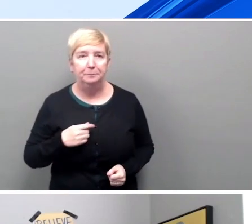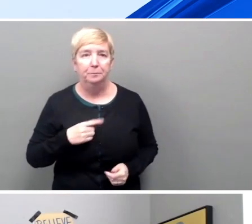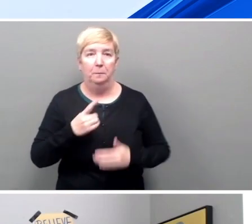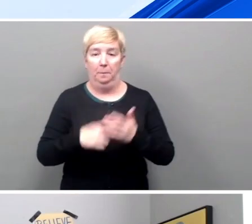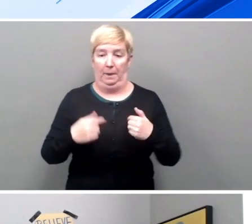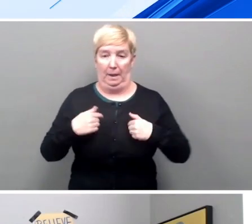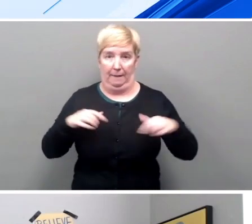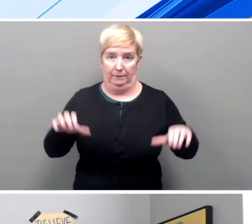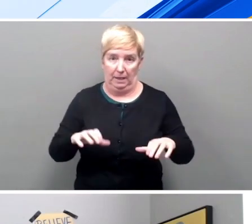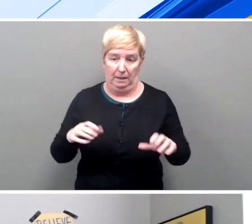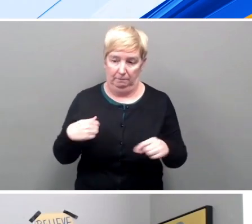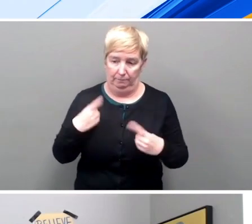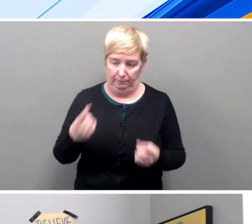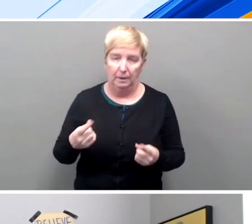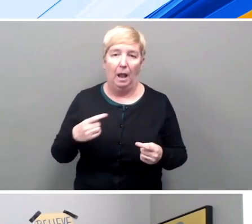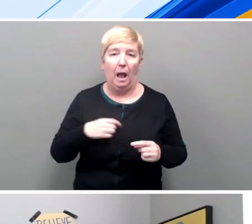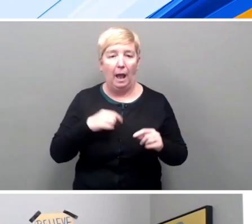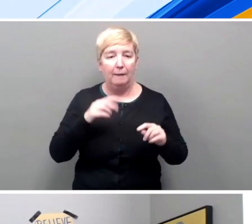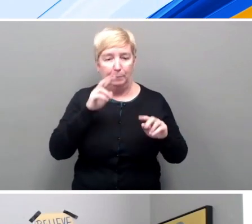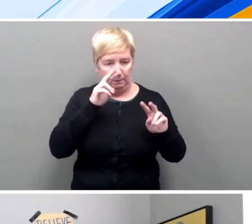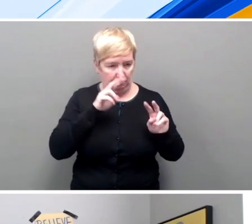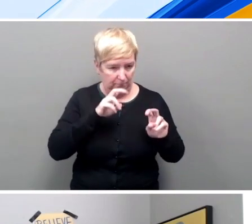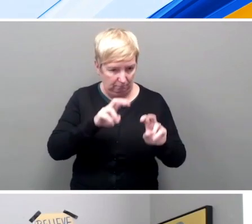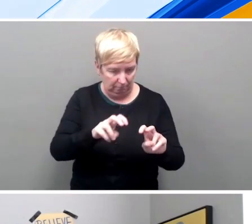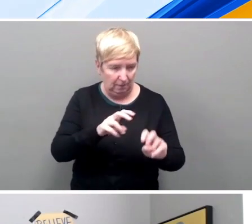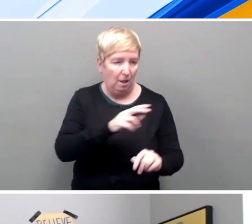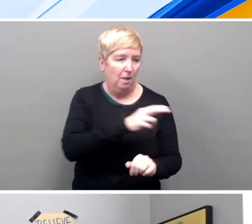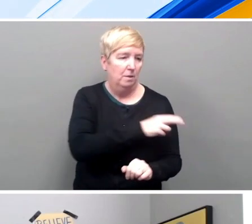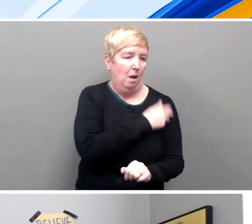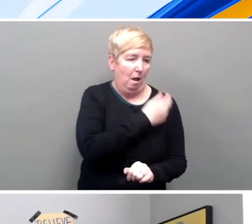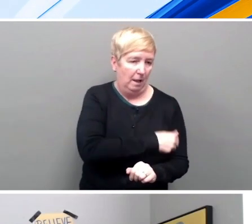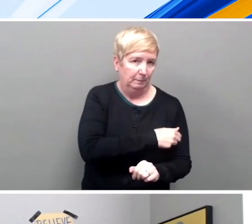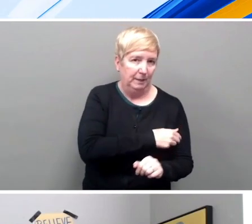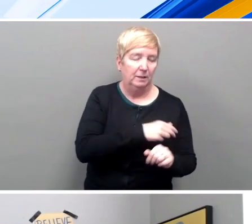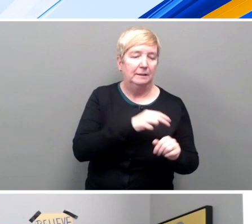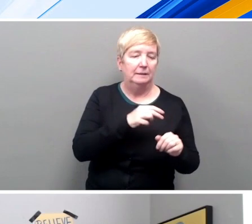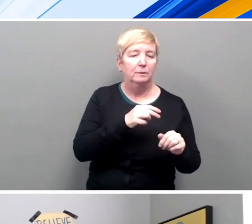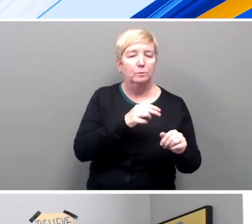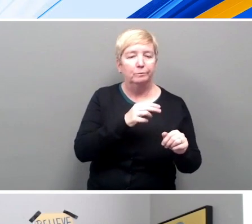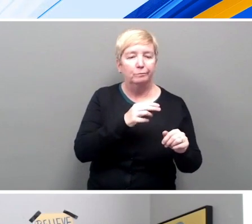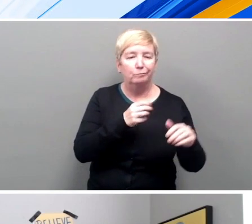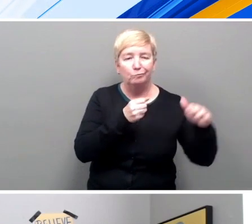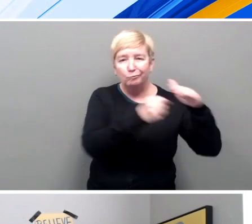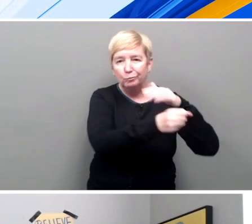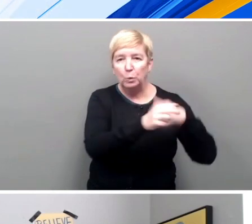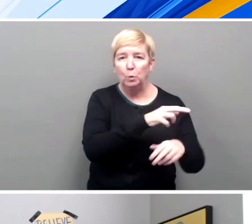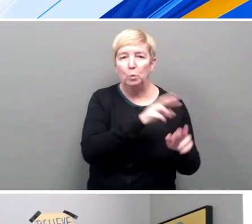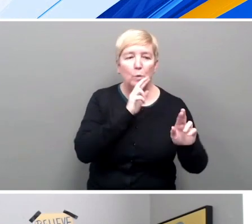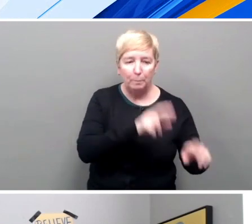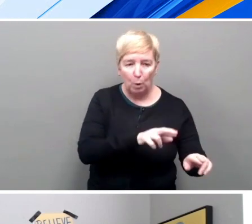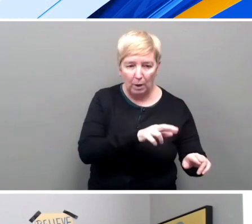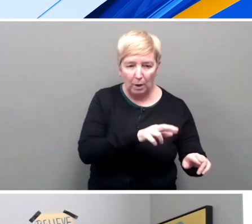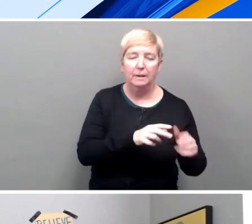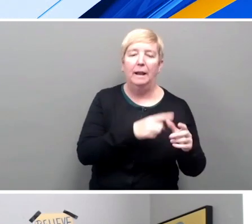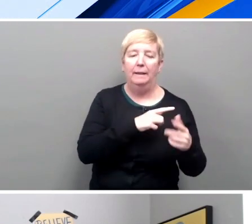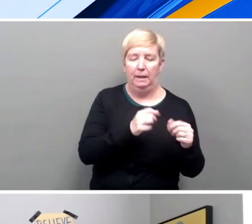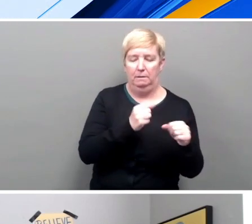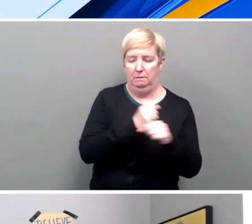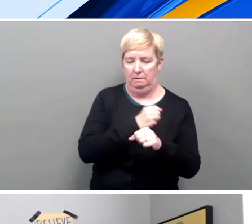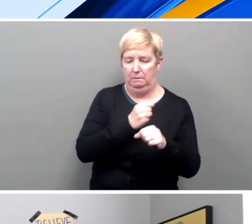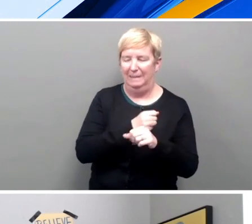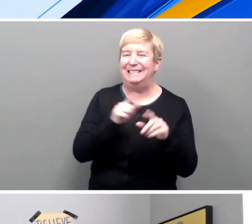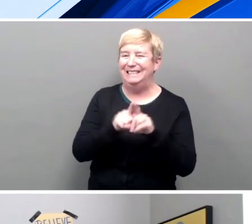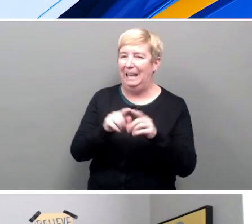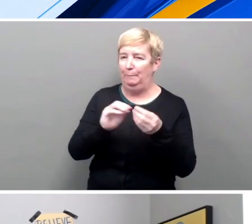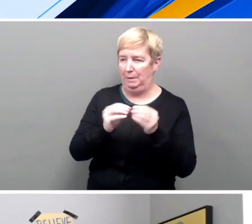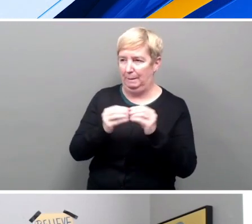doing is looking at the hospitalization report and looking at the mortality report there, and then doing the same calculation than you are. And I am